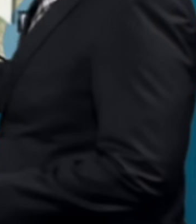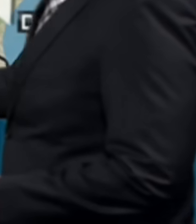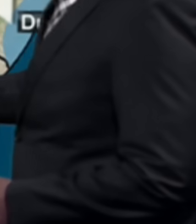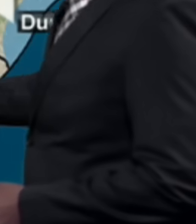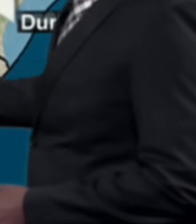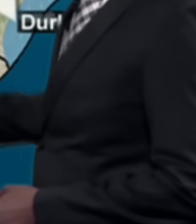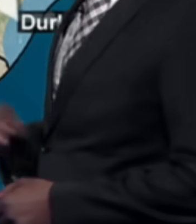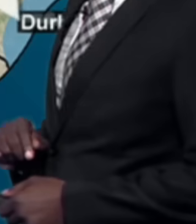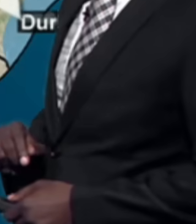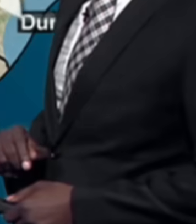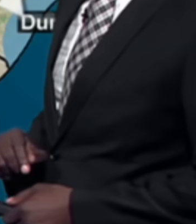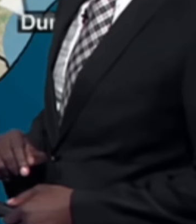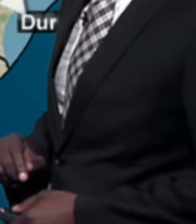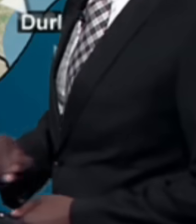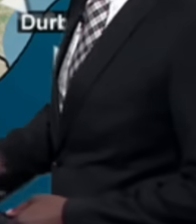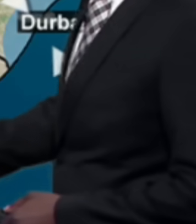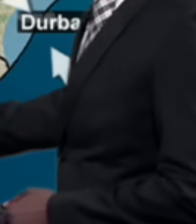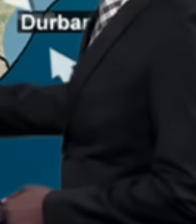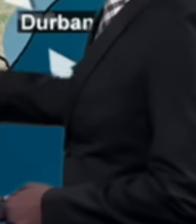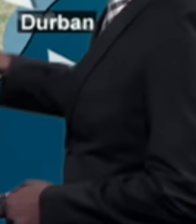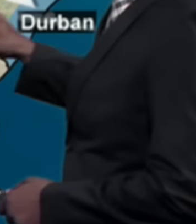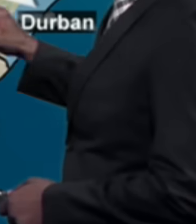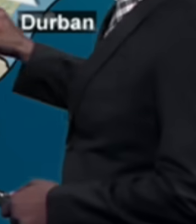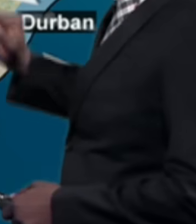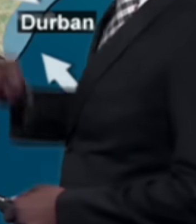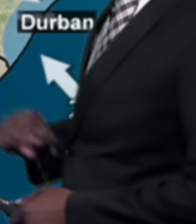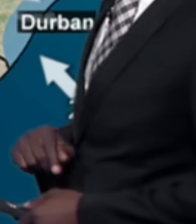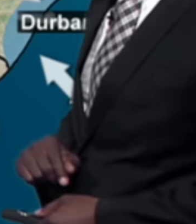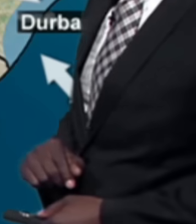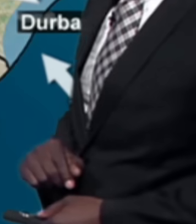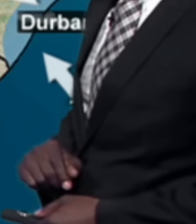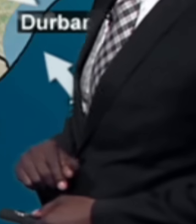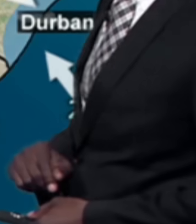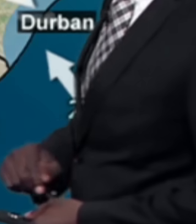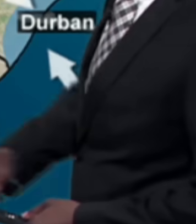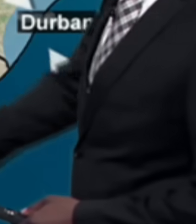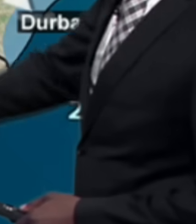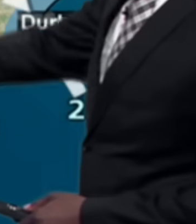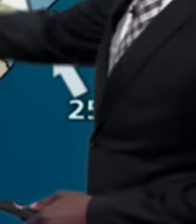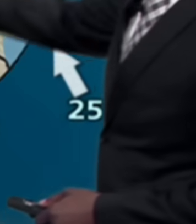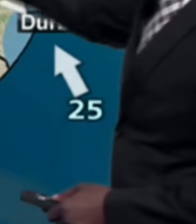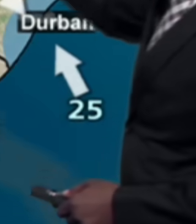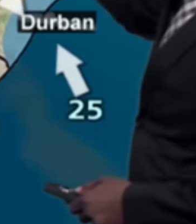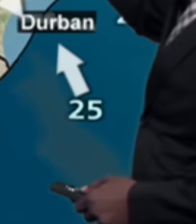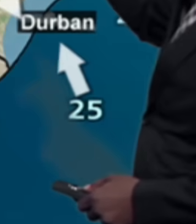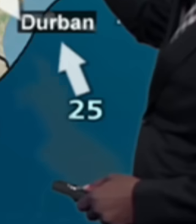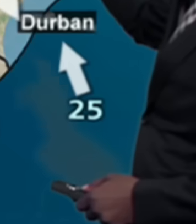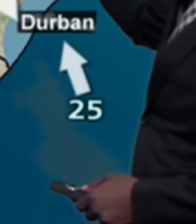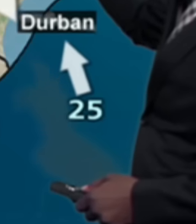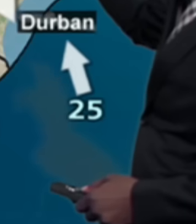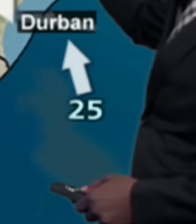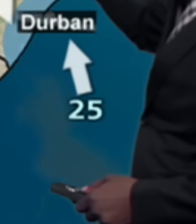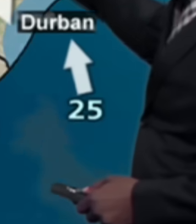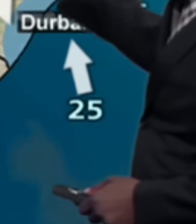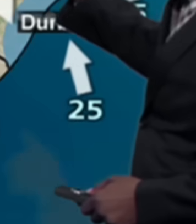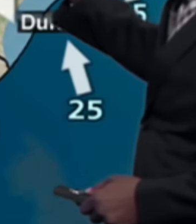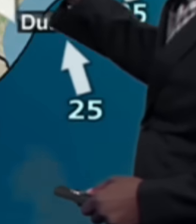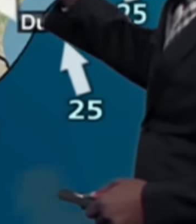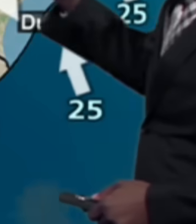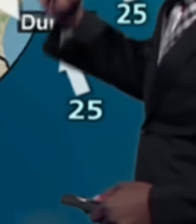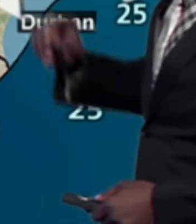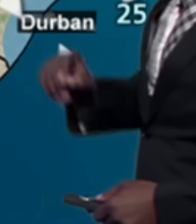Free State le tuletse ikgethileng ka ro kapa bo shebela ho nyola jalo tla fela hona ka theko intebele fela pletse saenkai di bona le ha par shebile hona ka plokwane